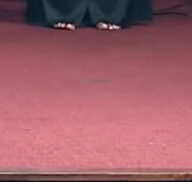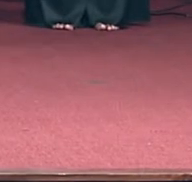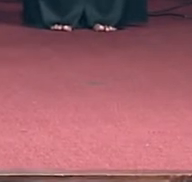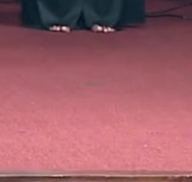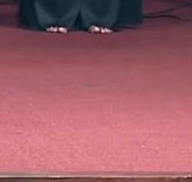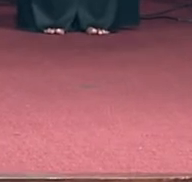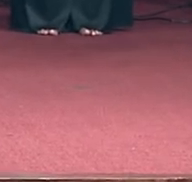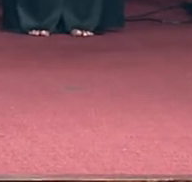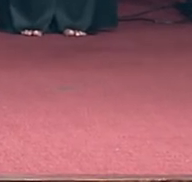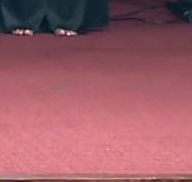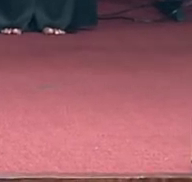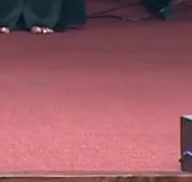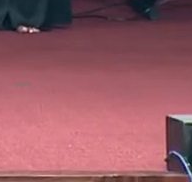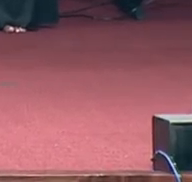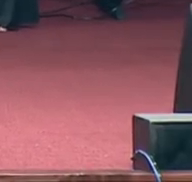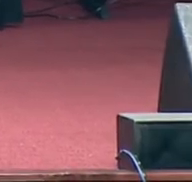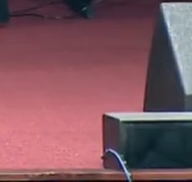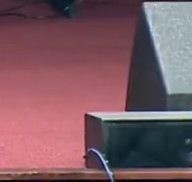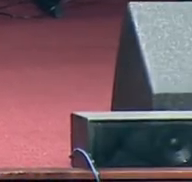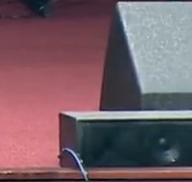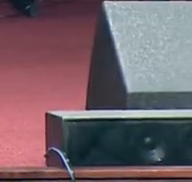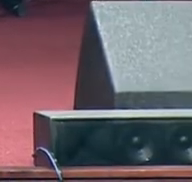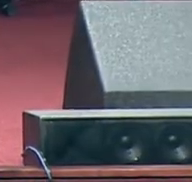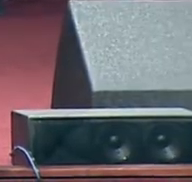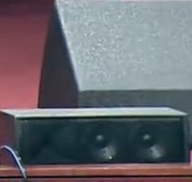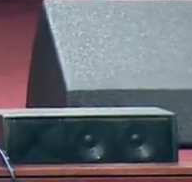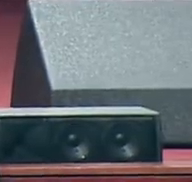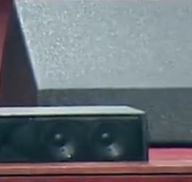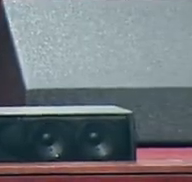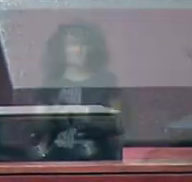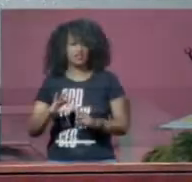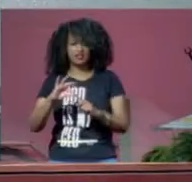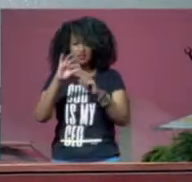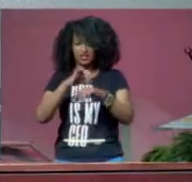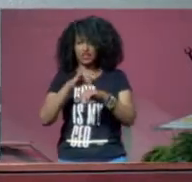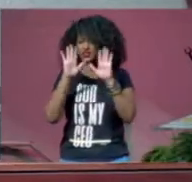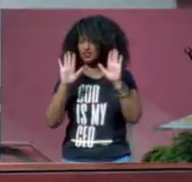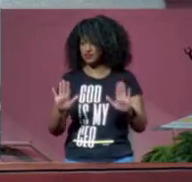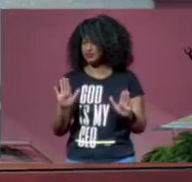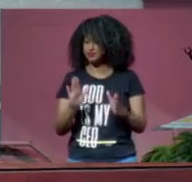Sunday. Somebody say next Sunday. Next Sunday is super special. Next Sunday is really